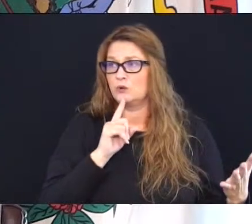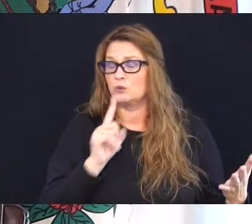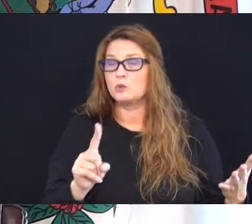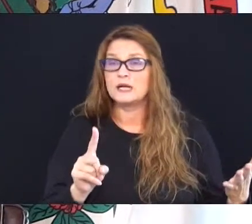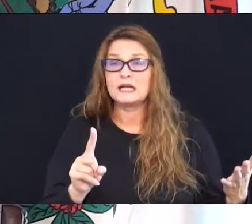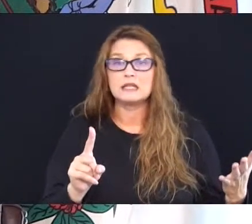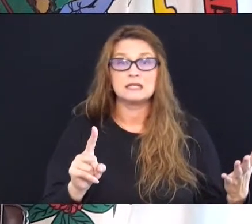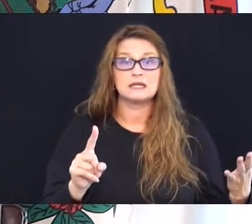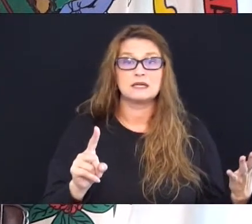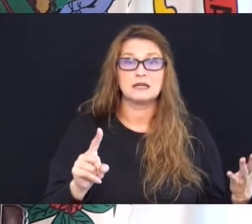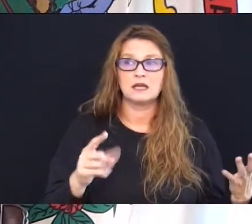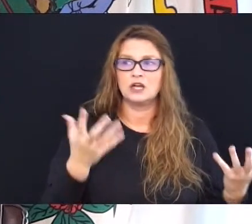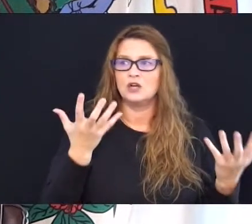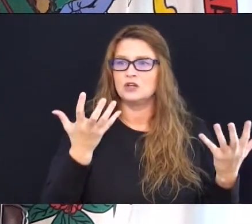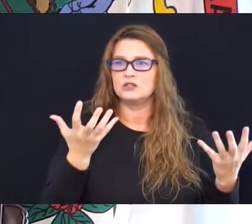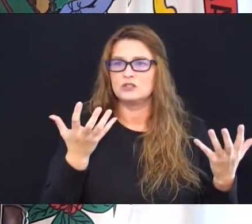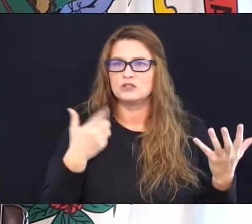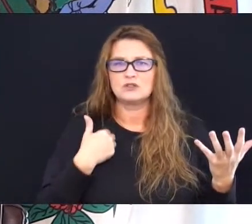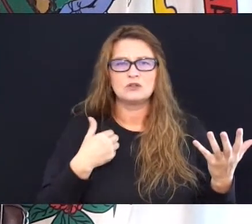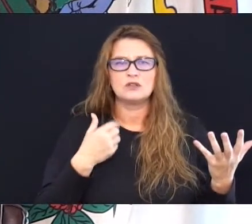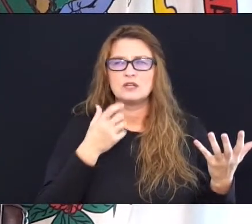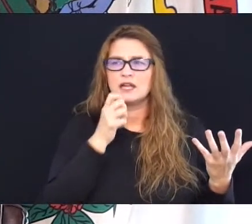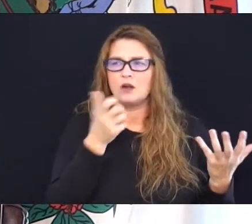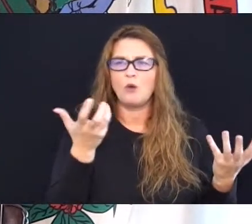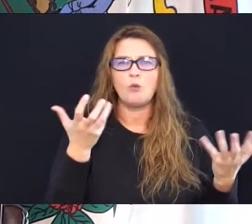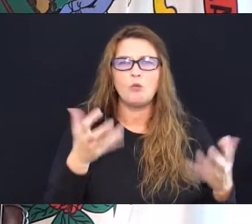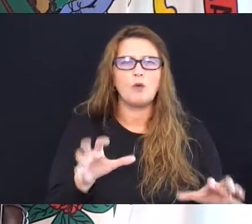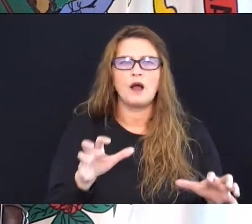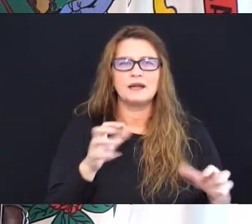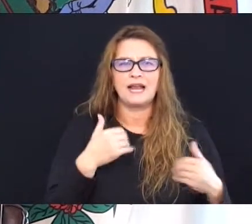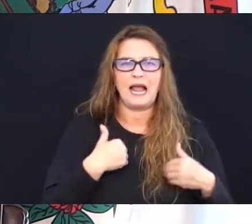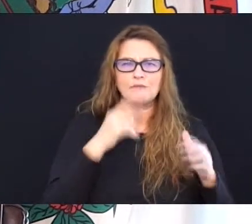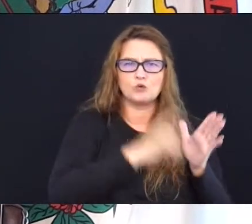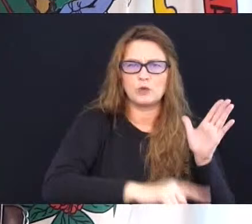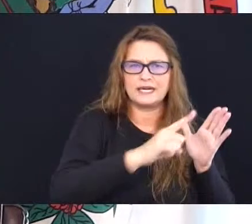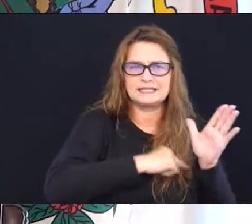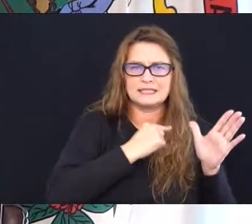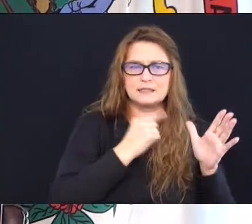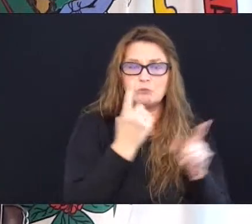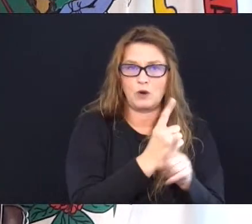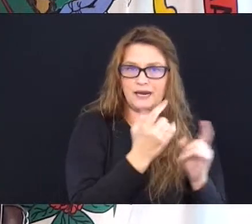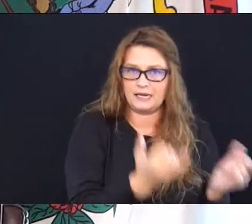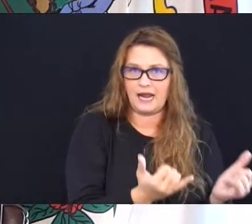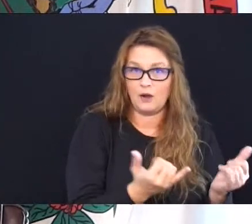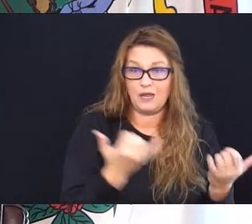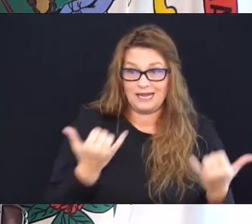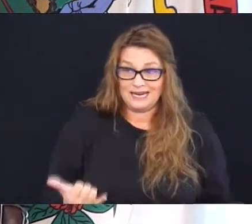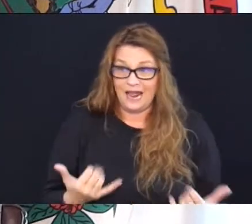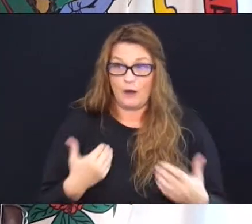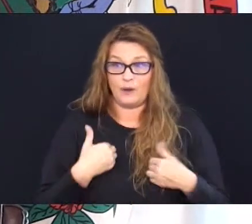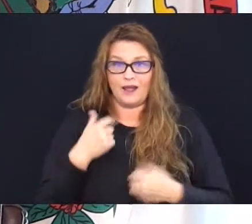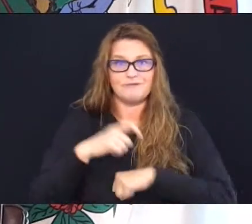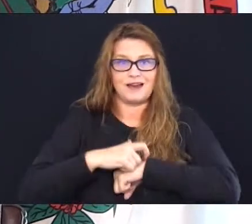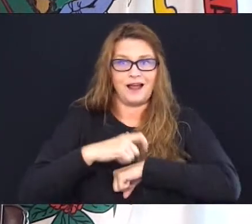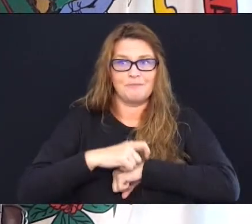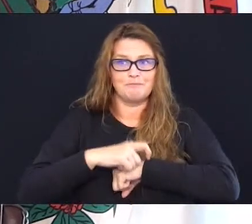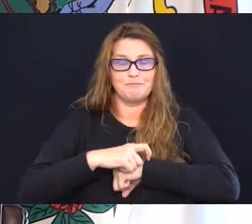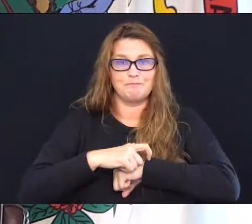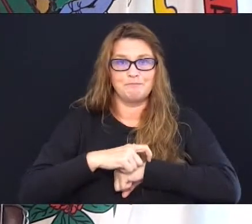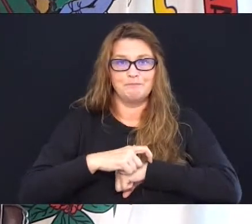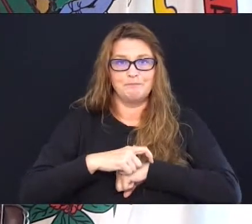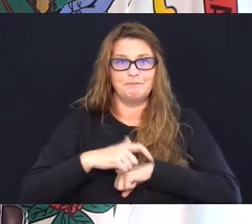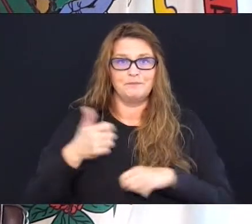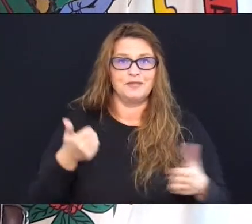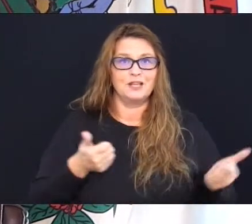the rocks thrown their way right now. But we're going to look at this. Now we got some time, and to